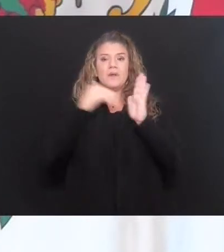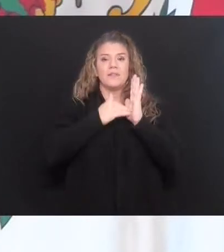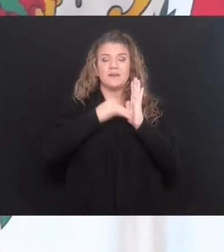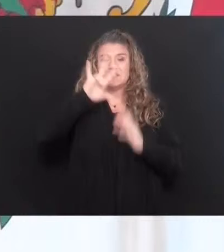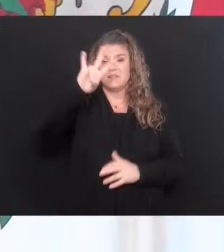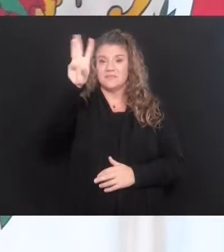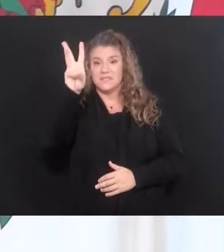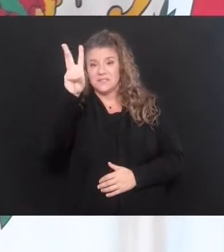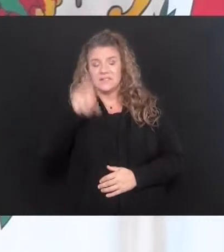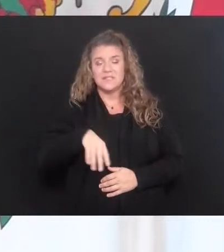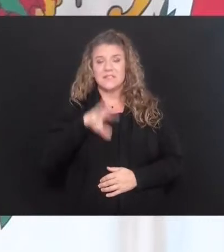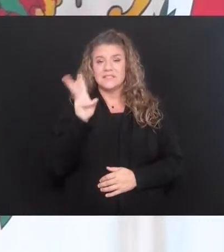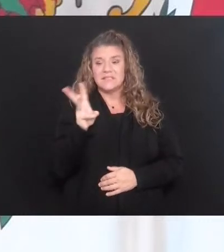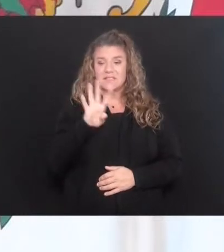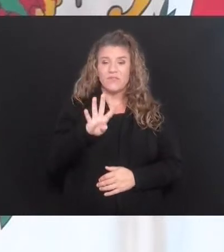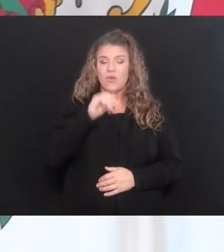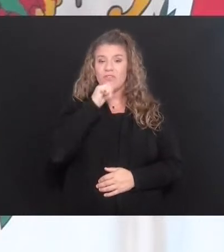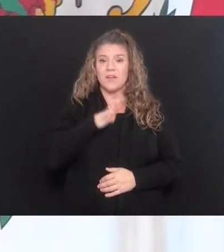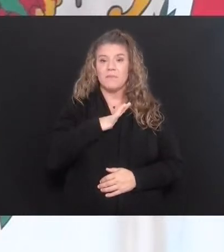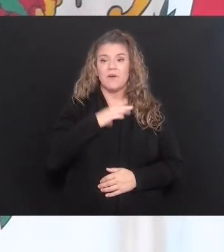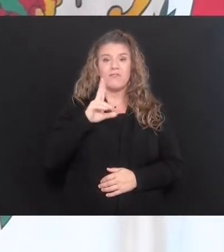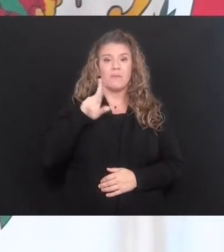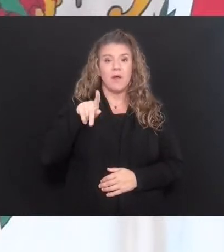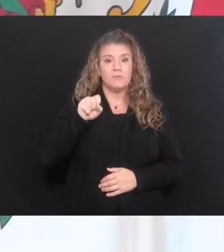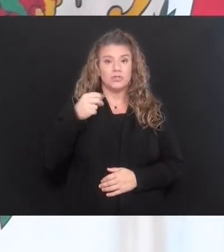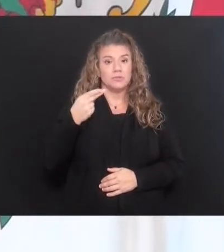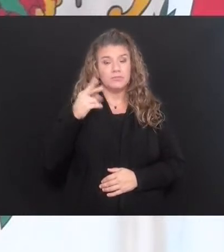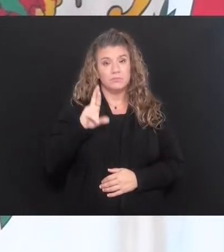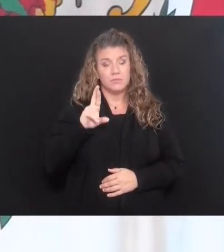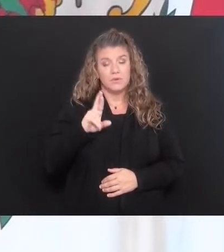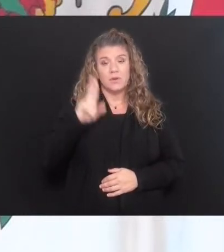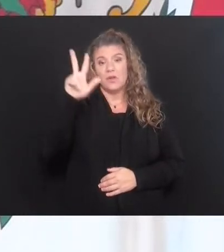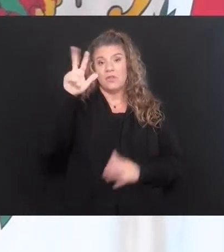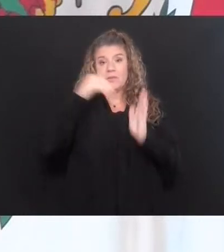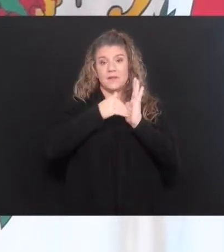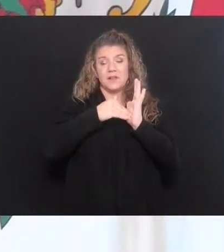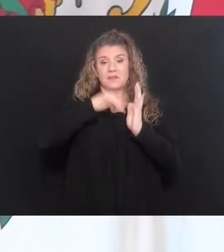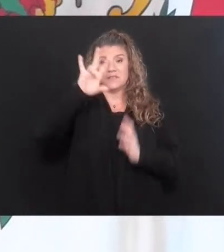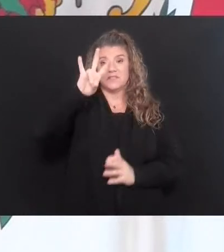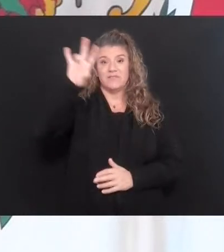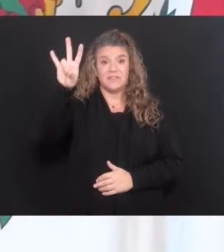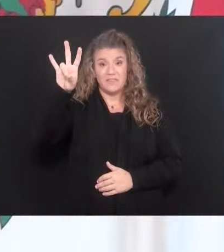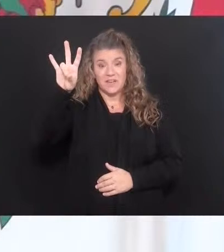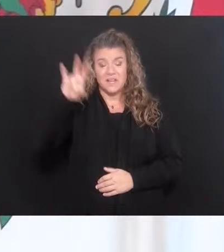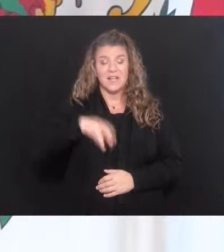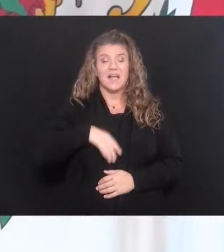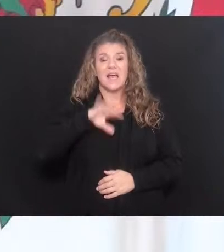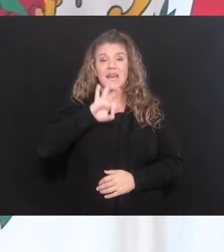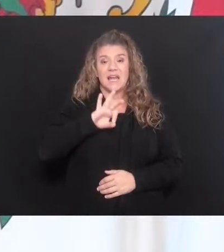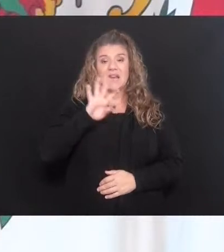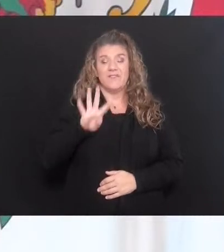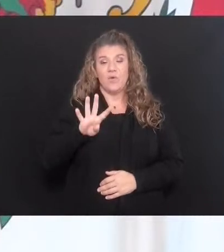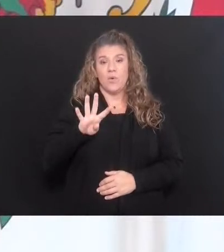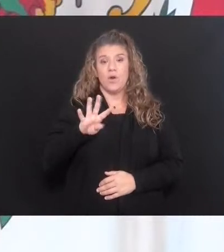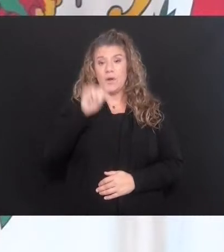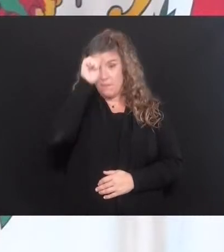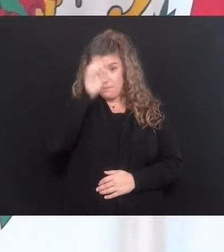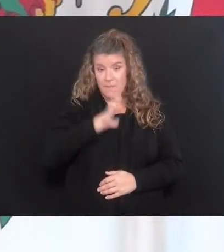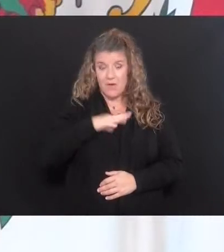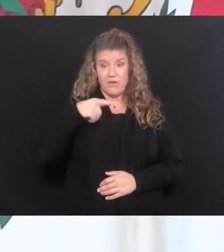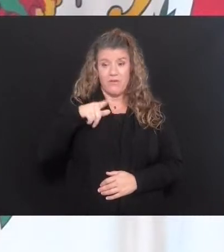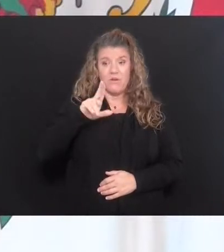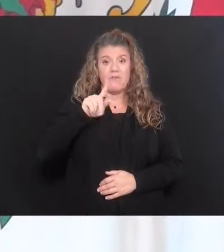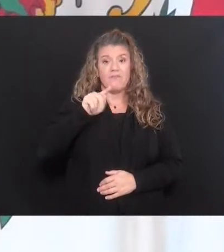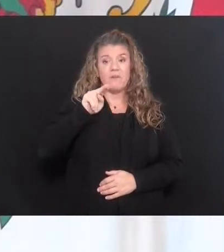3,076th death is a 64-year-old female from Upshur County. The 3,077th death is a 94-year-old male from